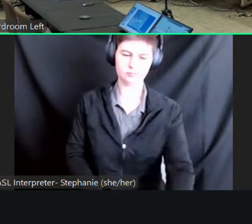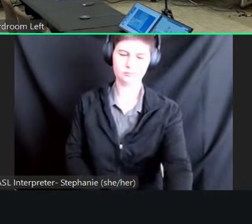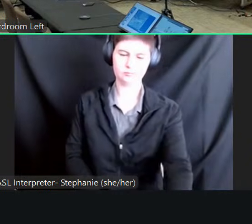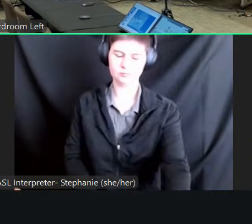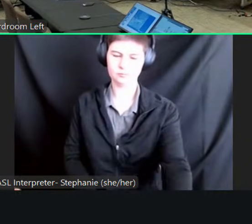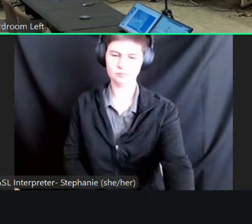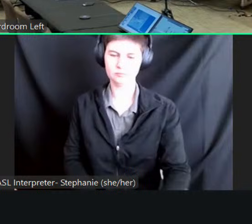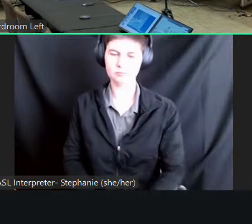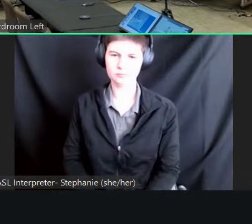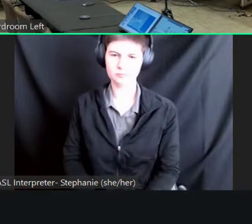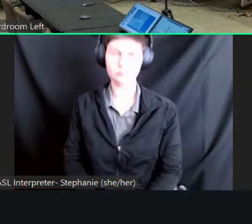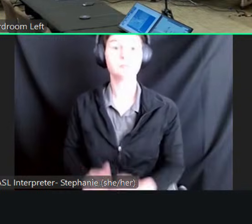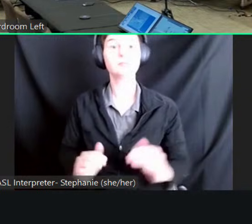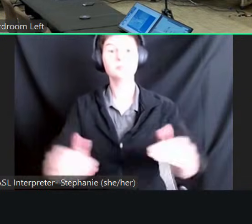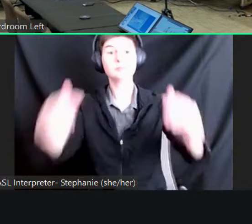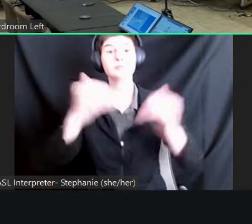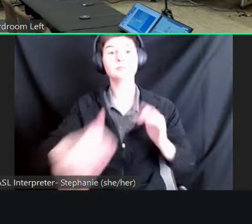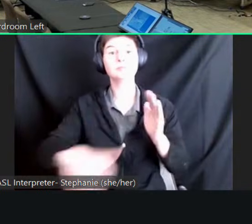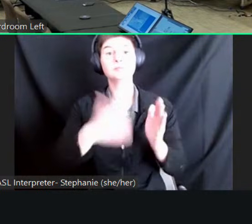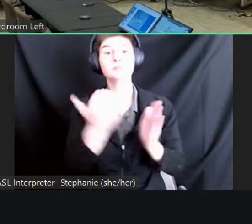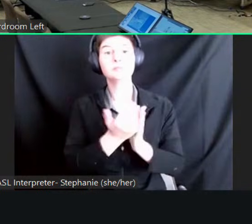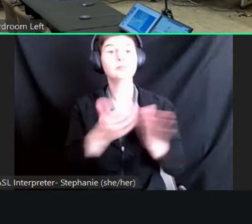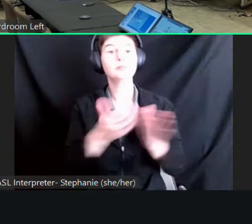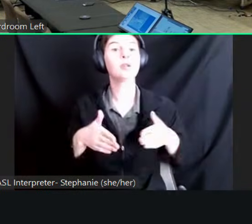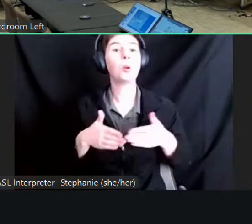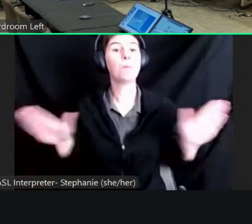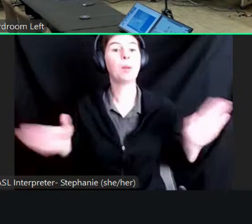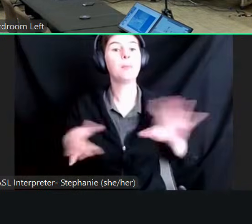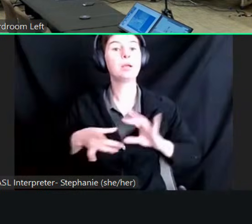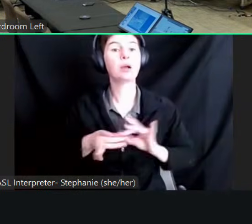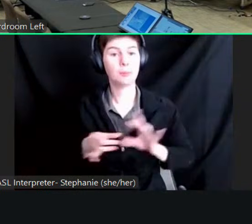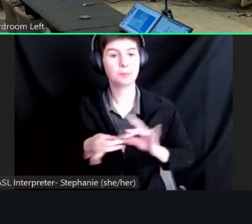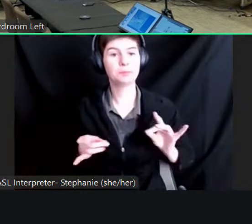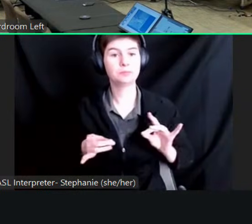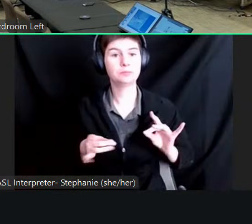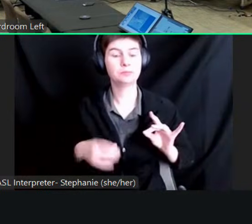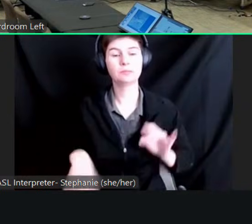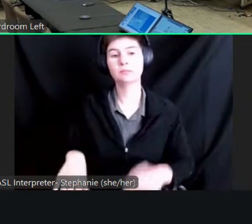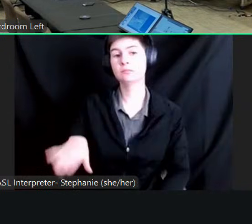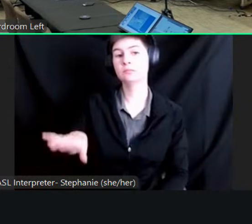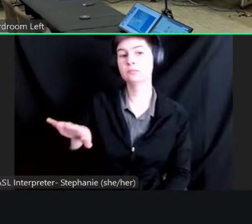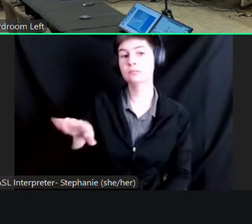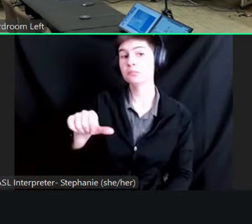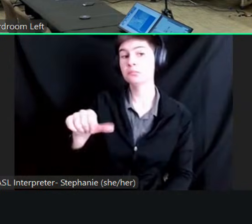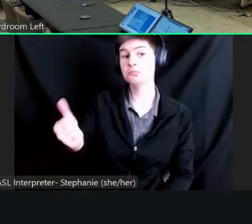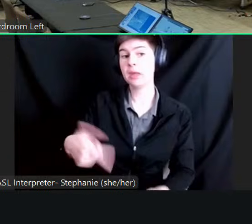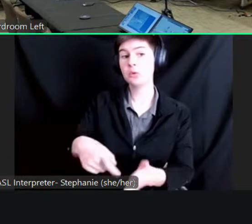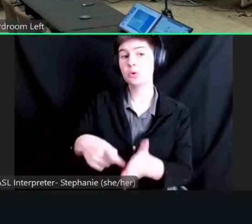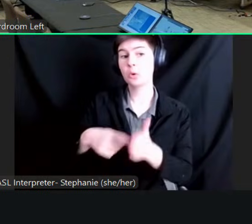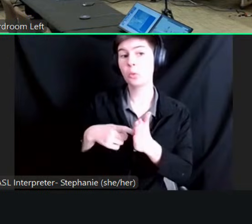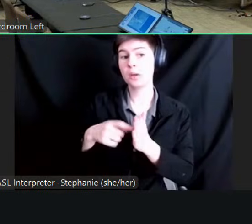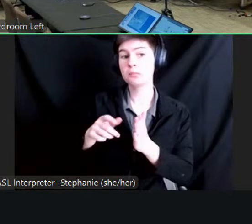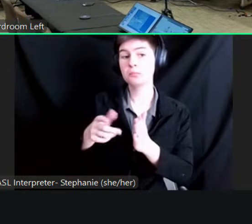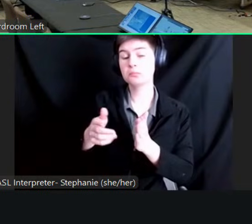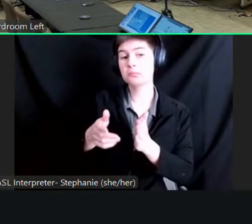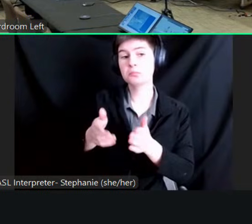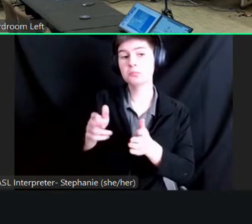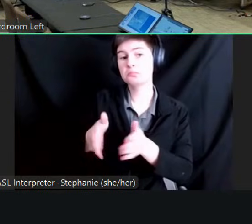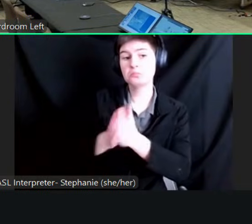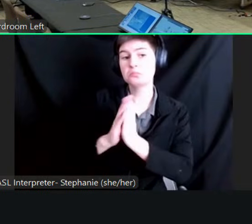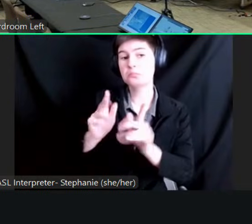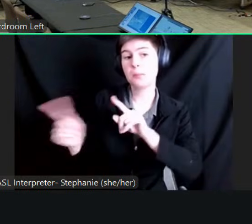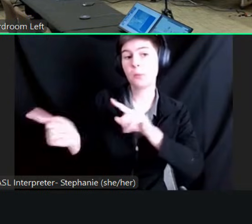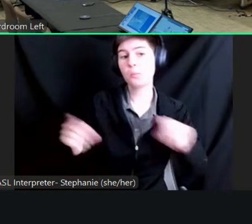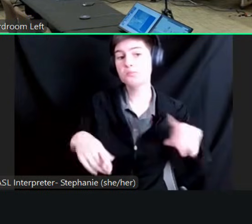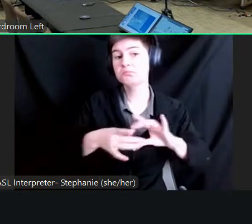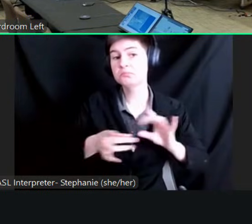The next item on our agenda is public comment. Secretary Greenlee, are there any requests for public comment? There were no requests for public comment.